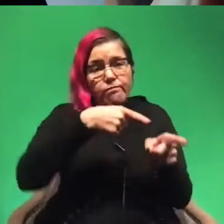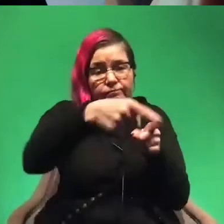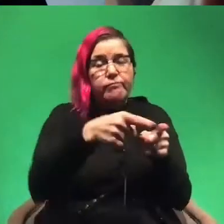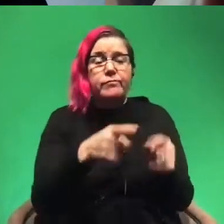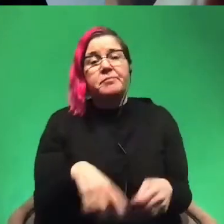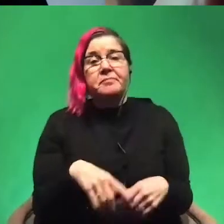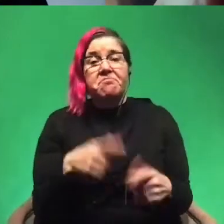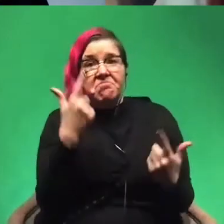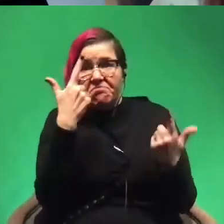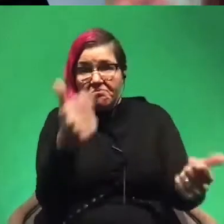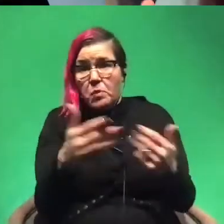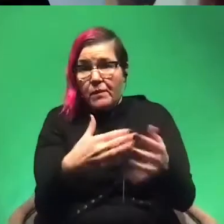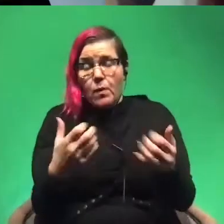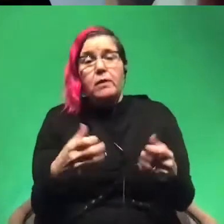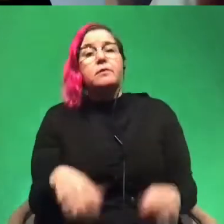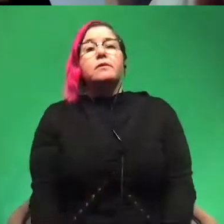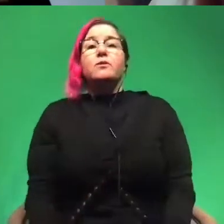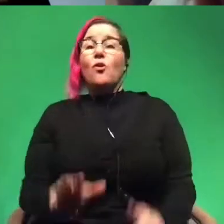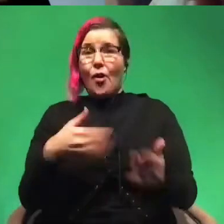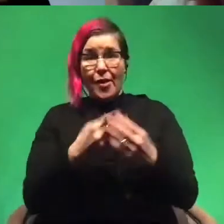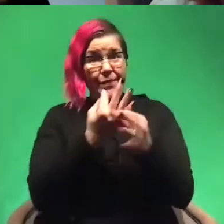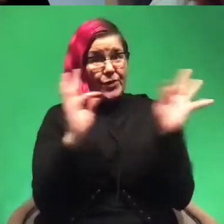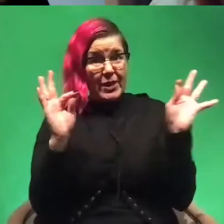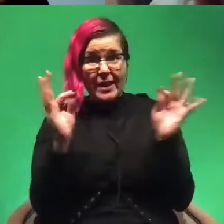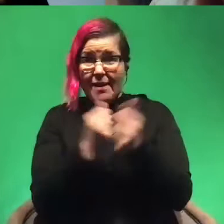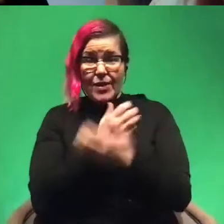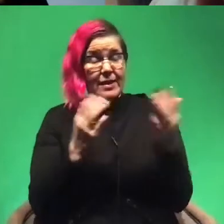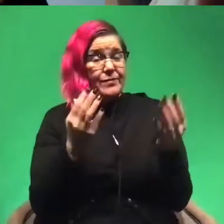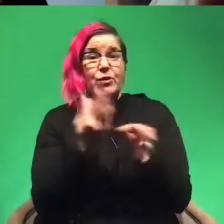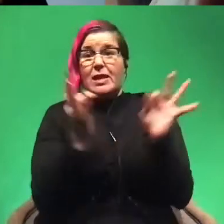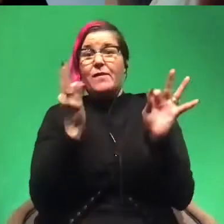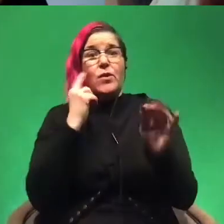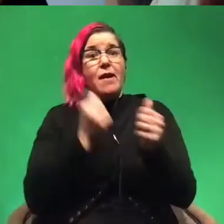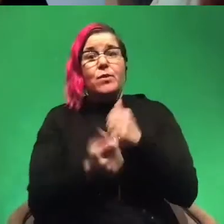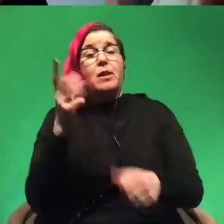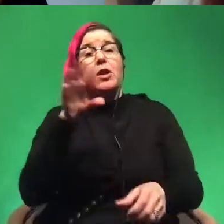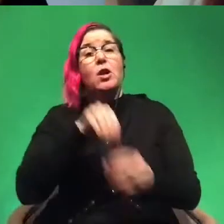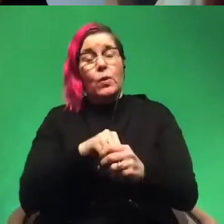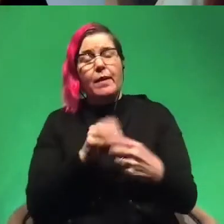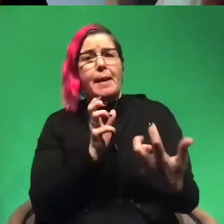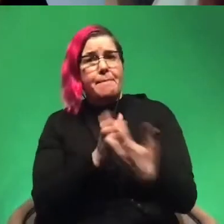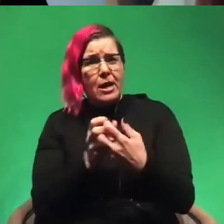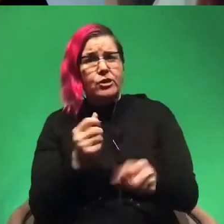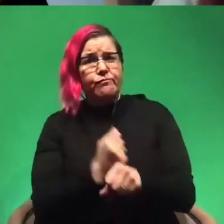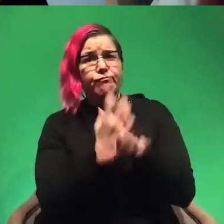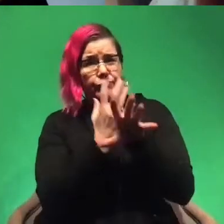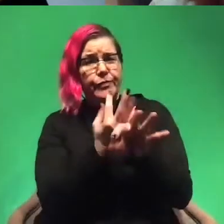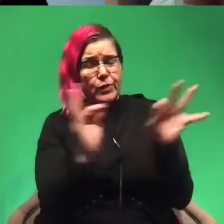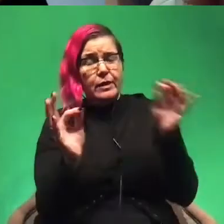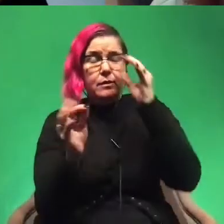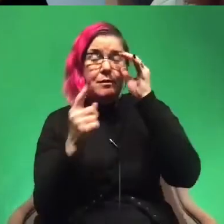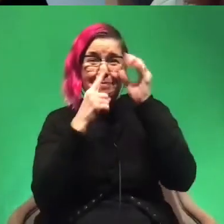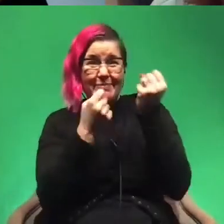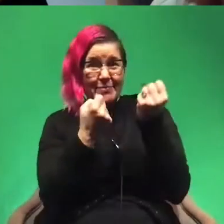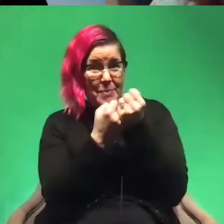So that's all free. All of our content is totally free for everybody, including the matching. And if you can support us, we'd really,